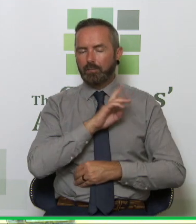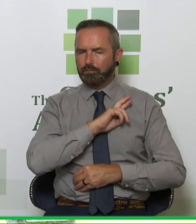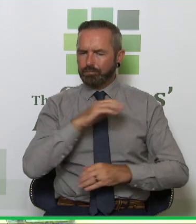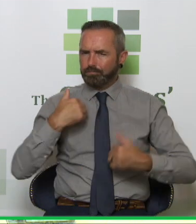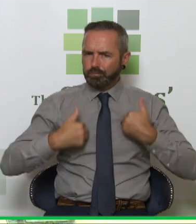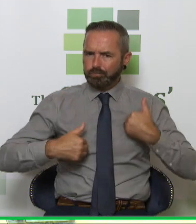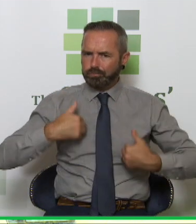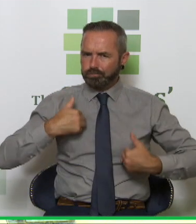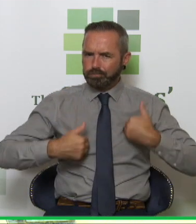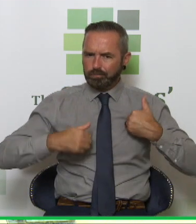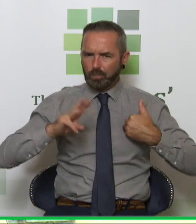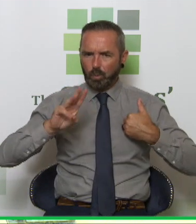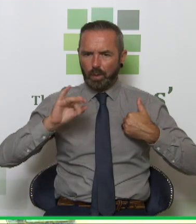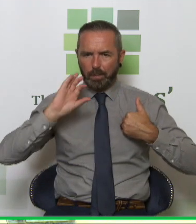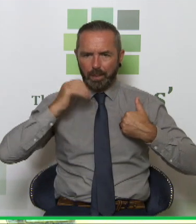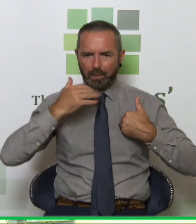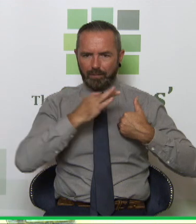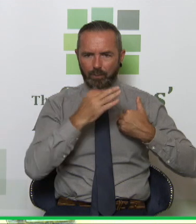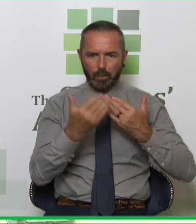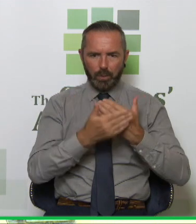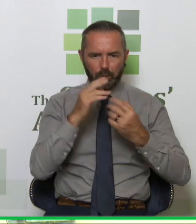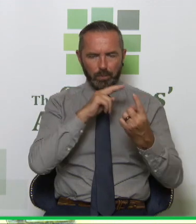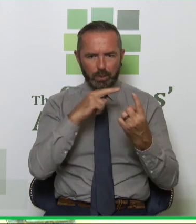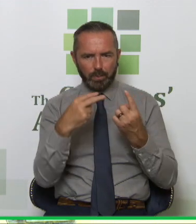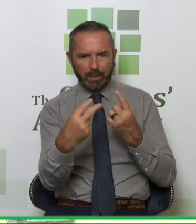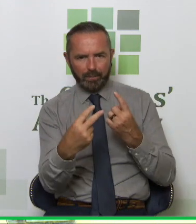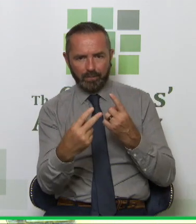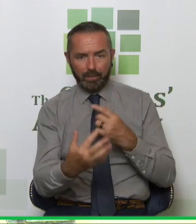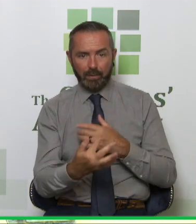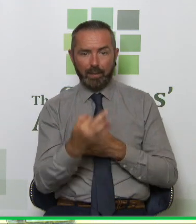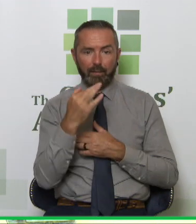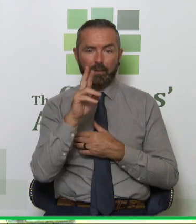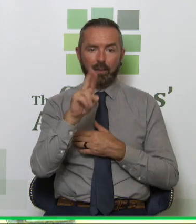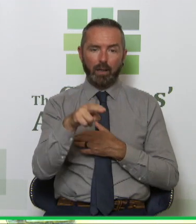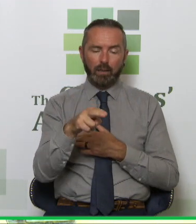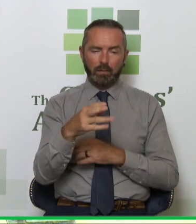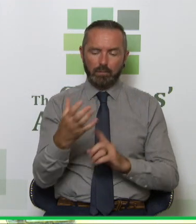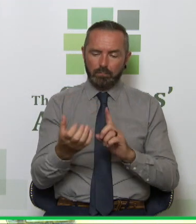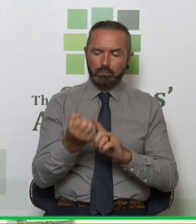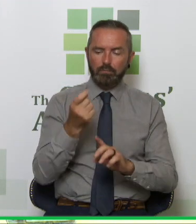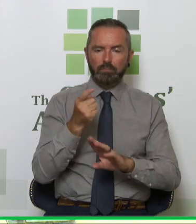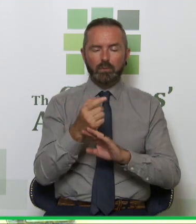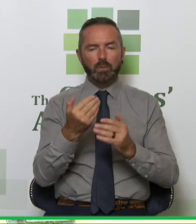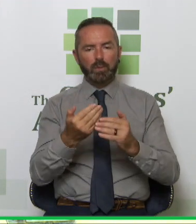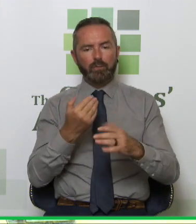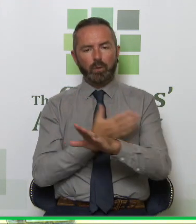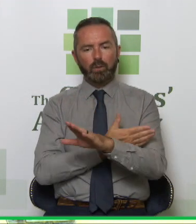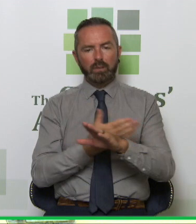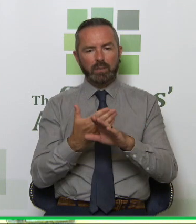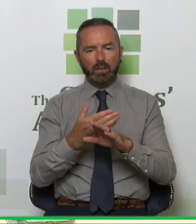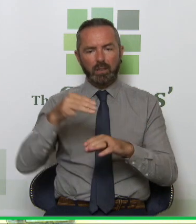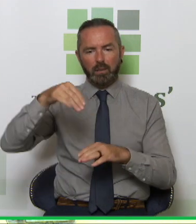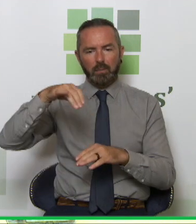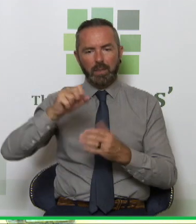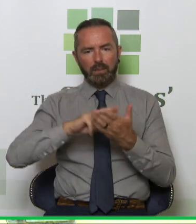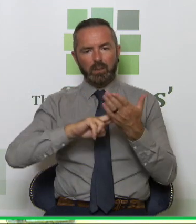interested in, because from a youth perspective, if you can get to that before they start misusing